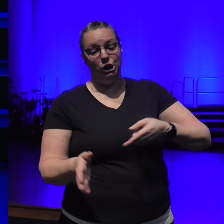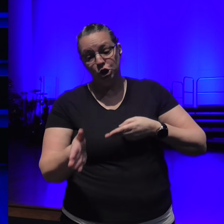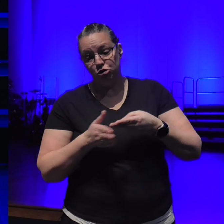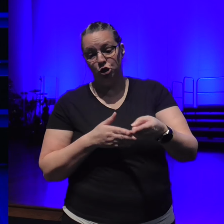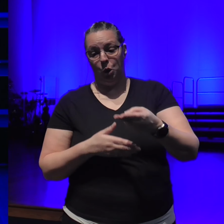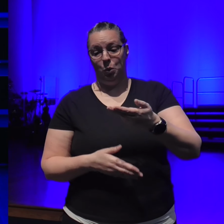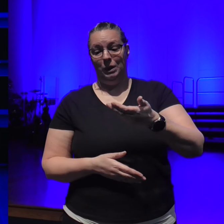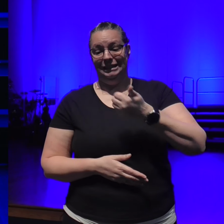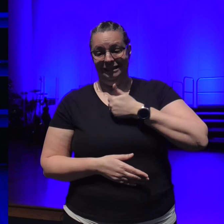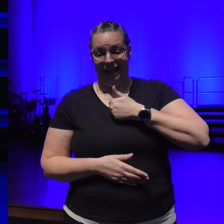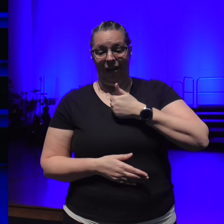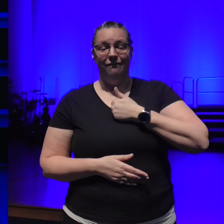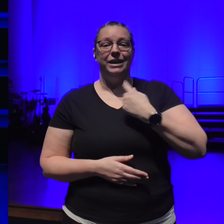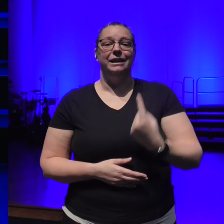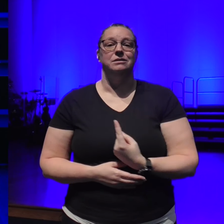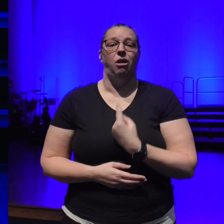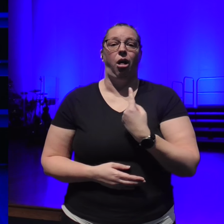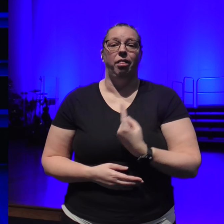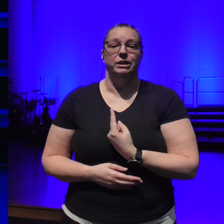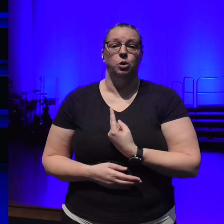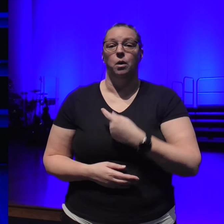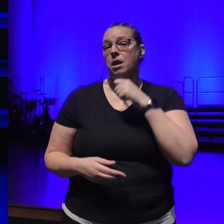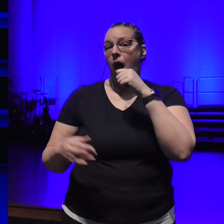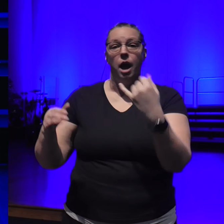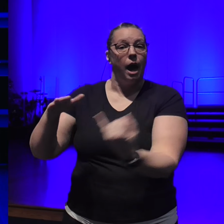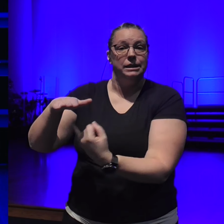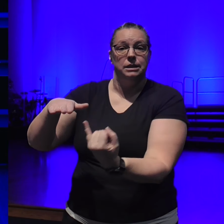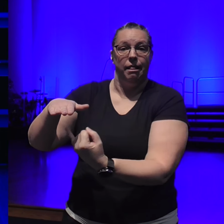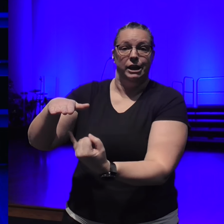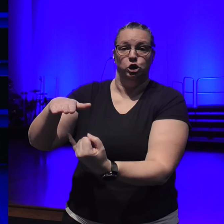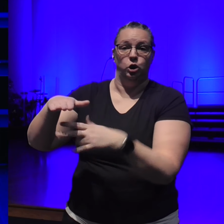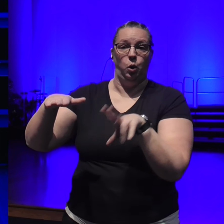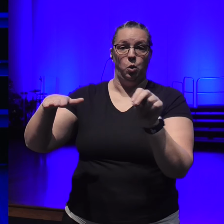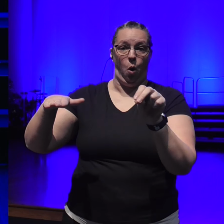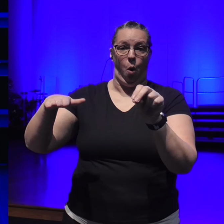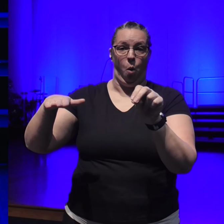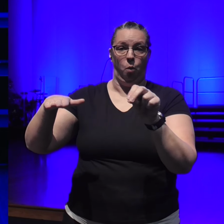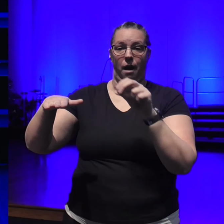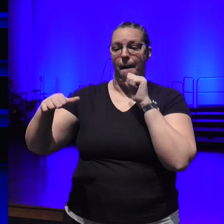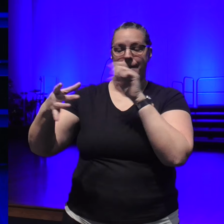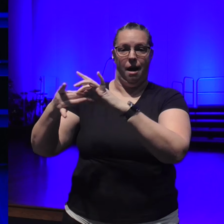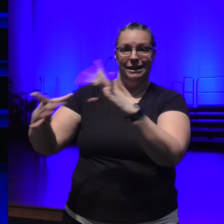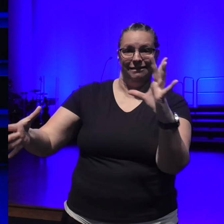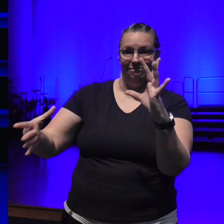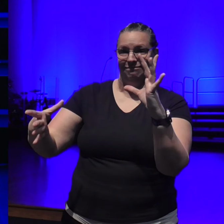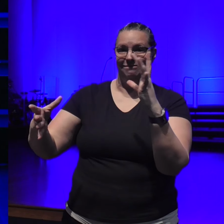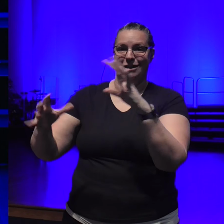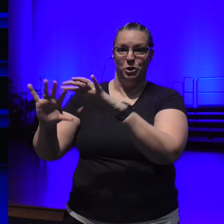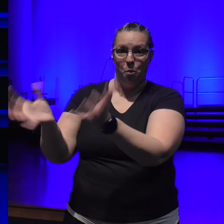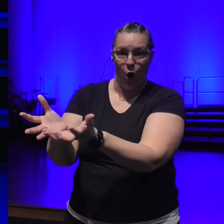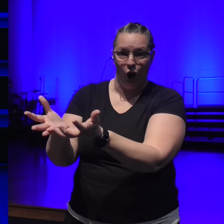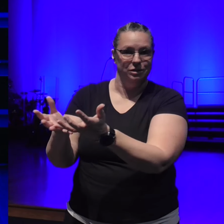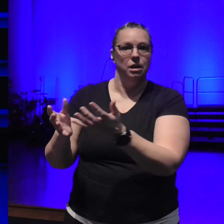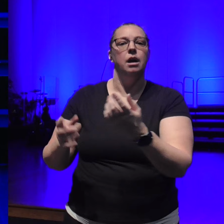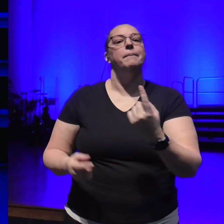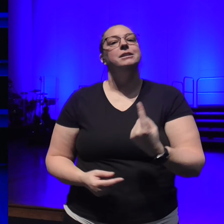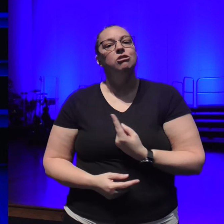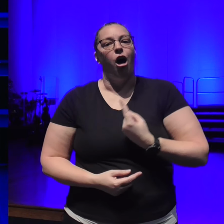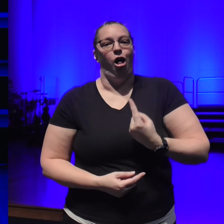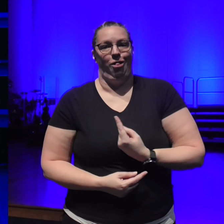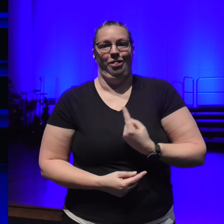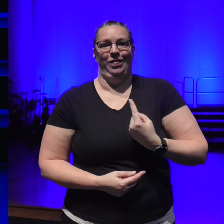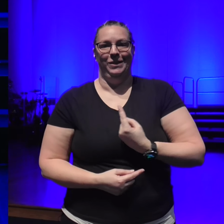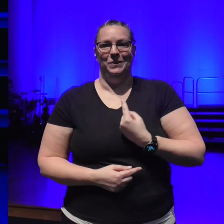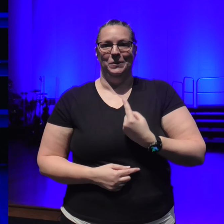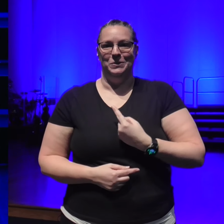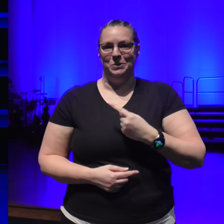in solitude. Not in isolation where I view myself as disconnected from the world, but in that solitude where I